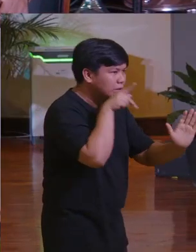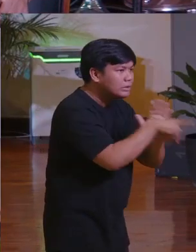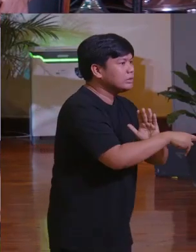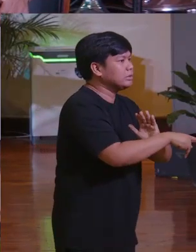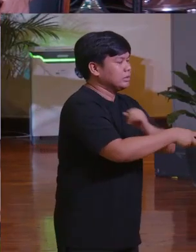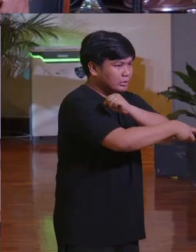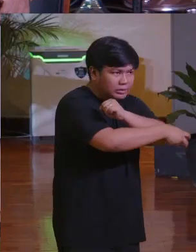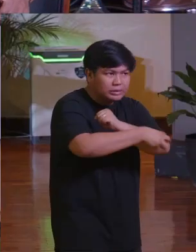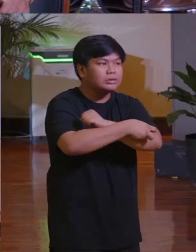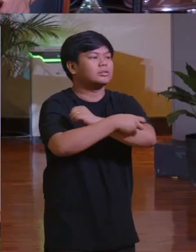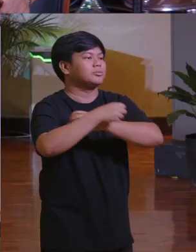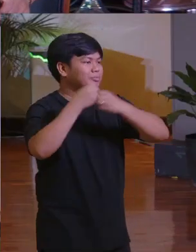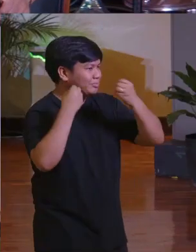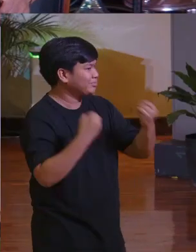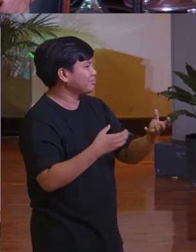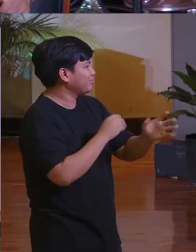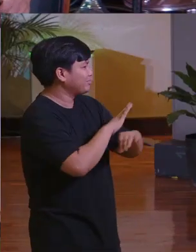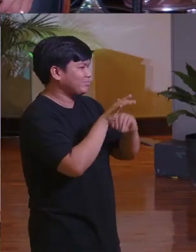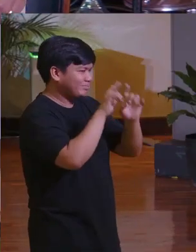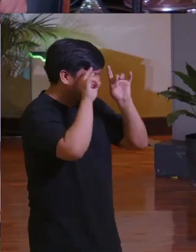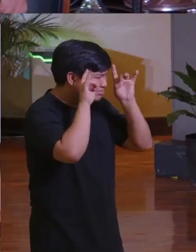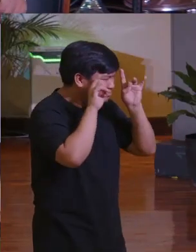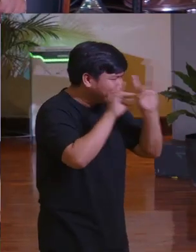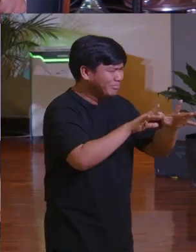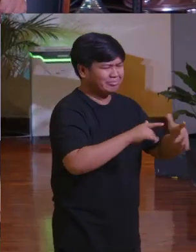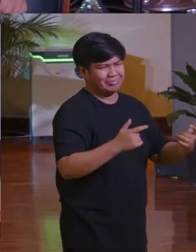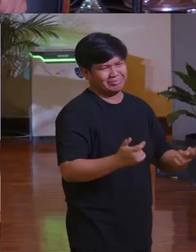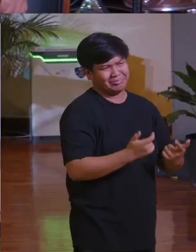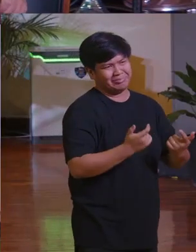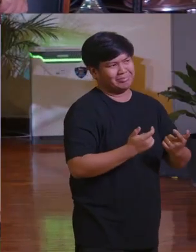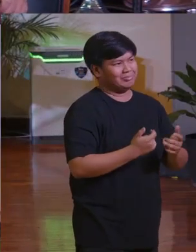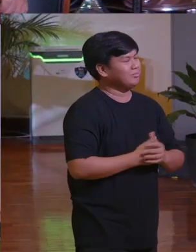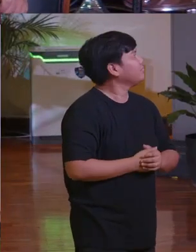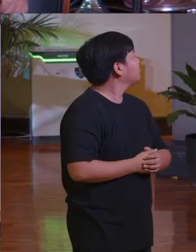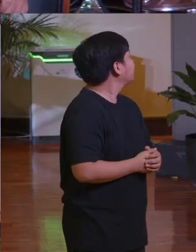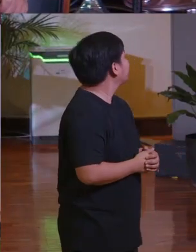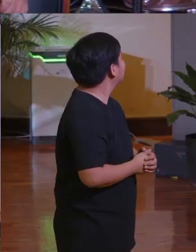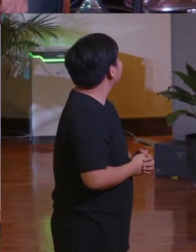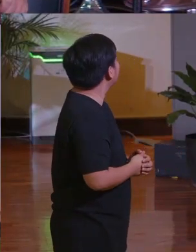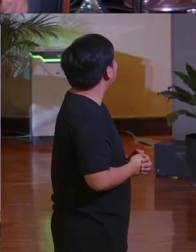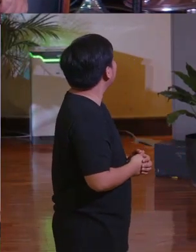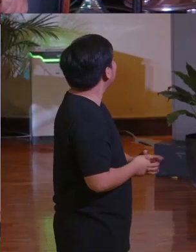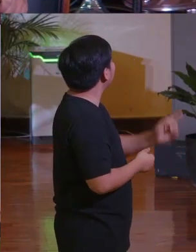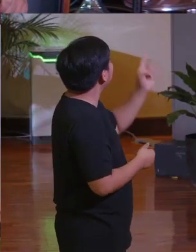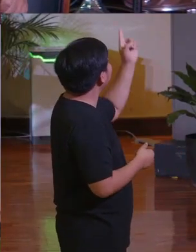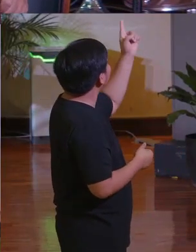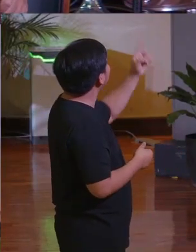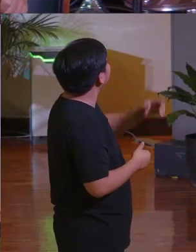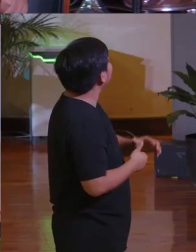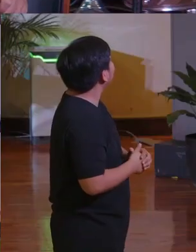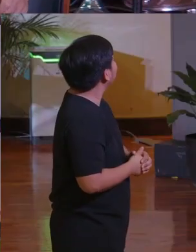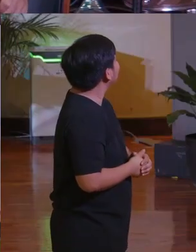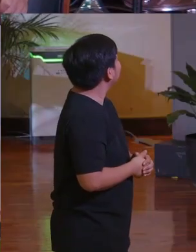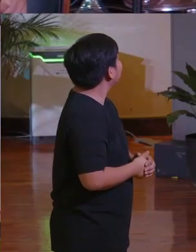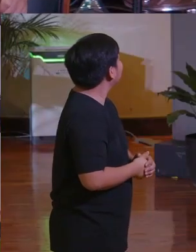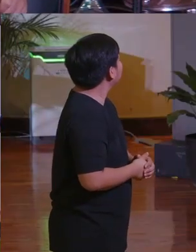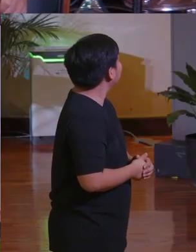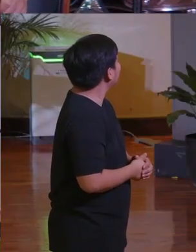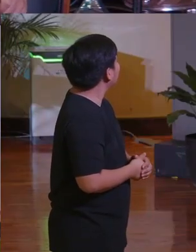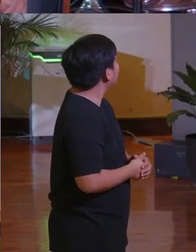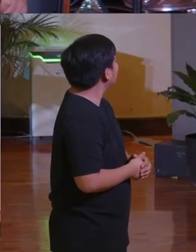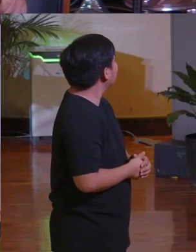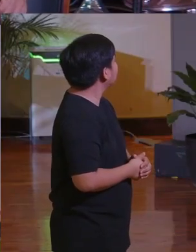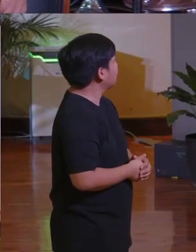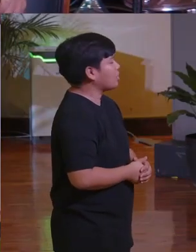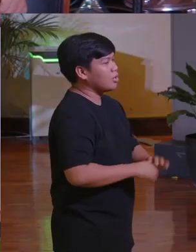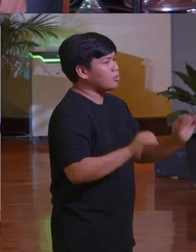and beating their breasts. Nineveh is like a pool whose waters run away. Halt, halt, they